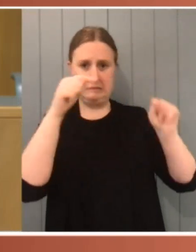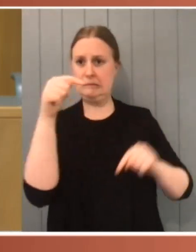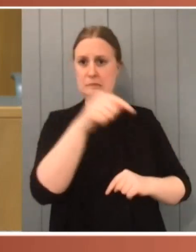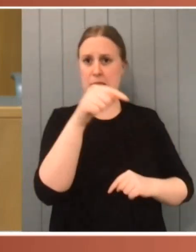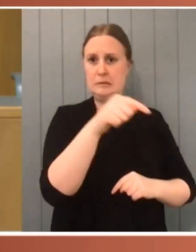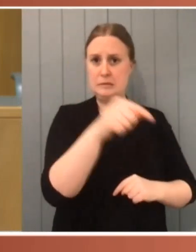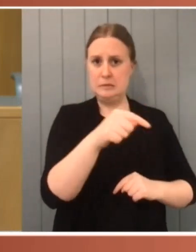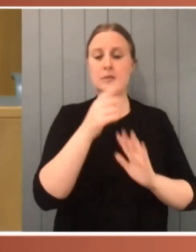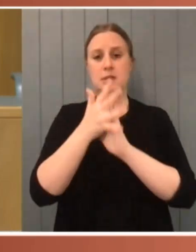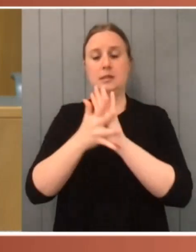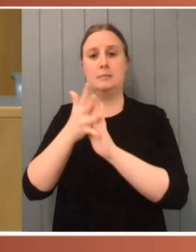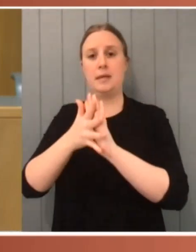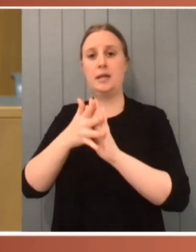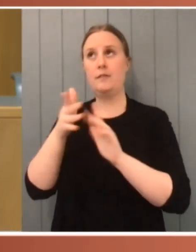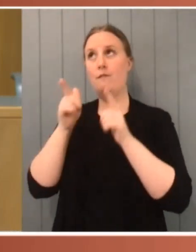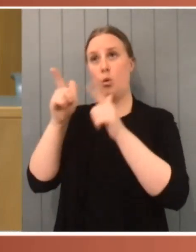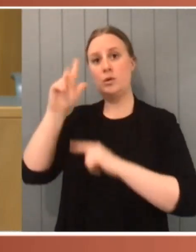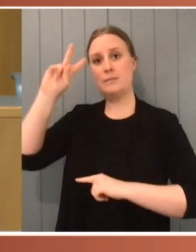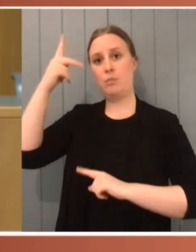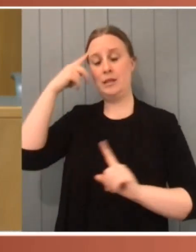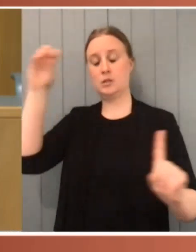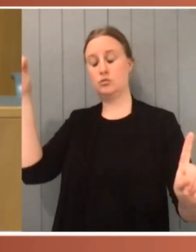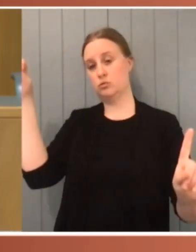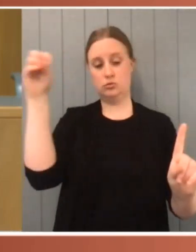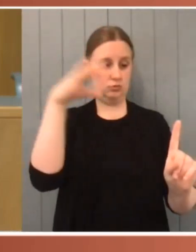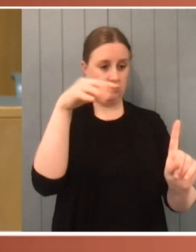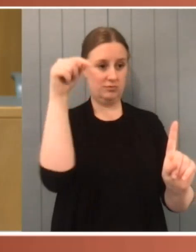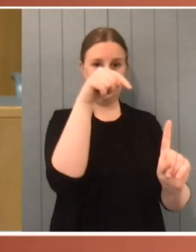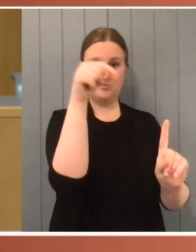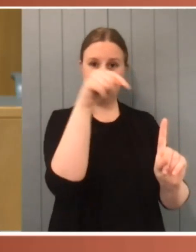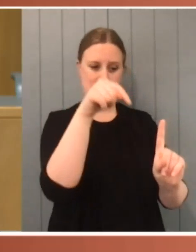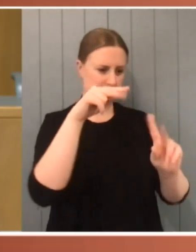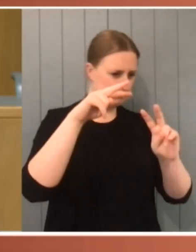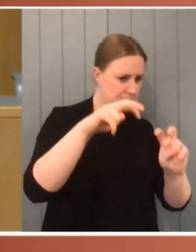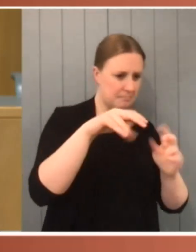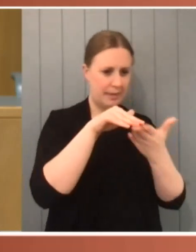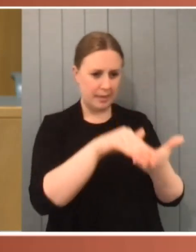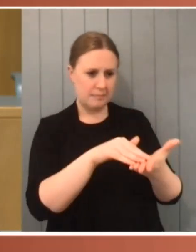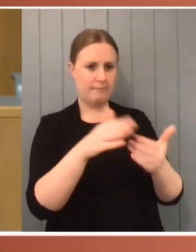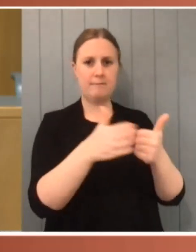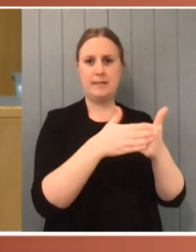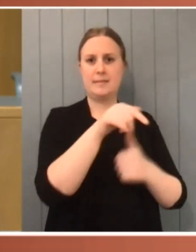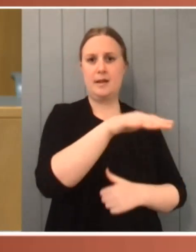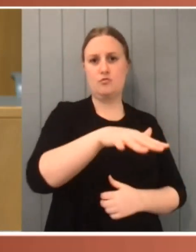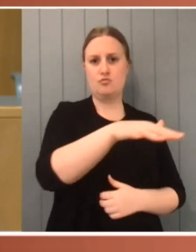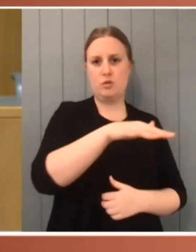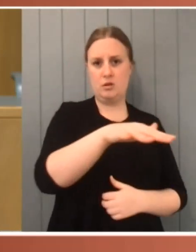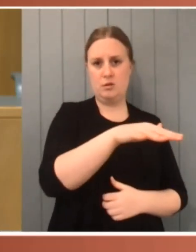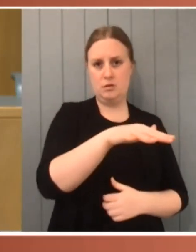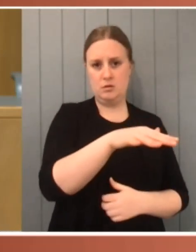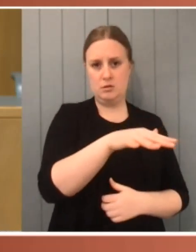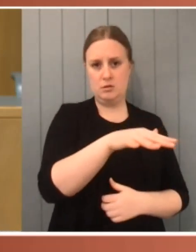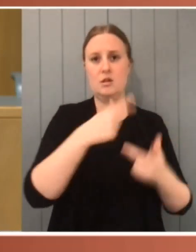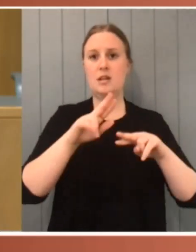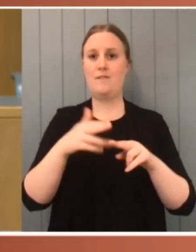to the first argument, but focuses more to the importance of coordination among like-minded people. So if everyone is forced to vote,